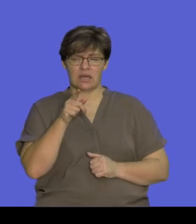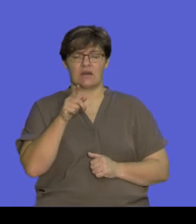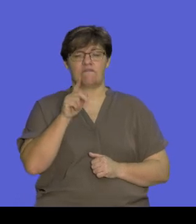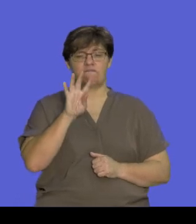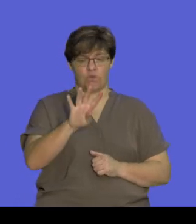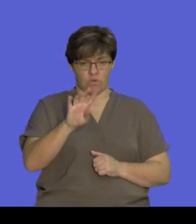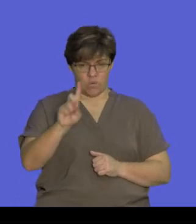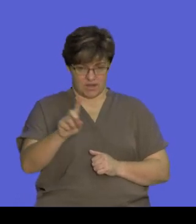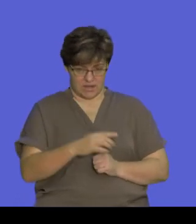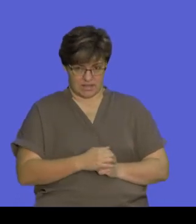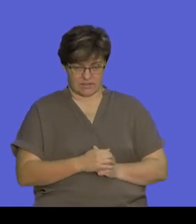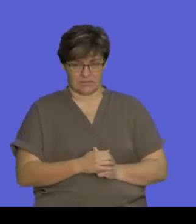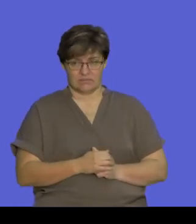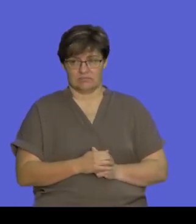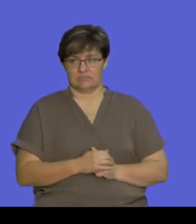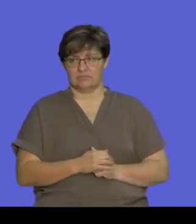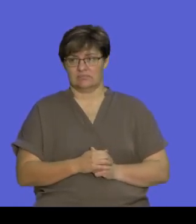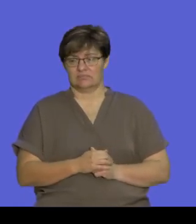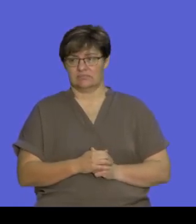20.41.